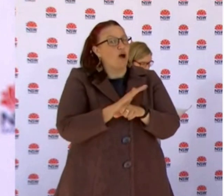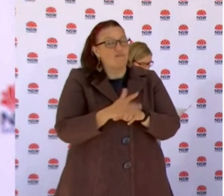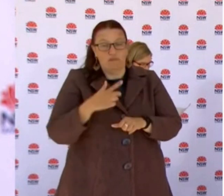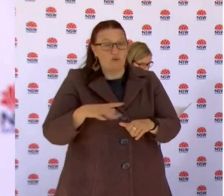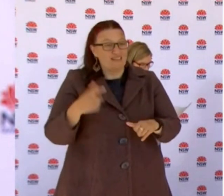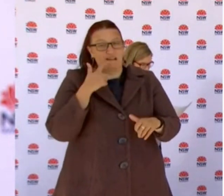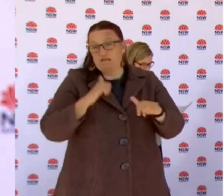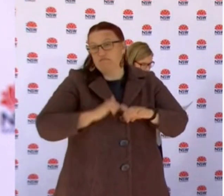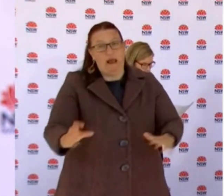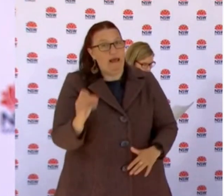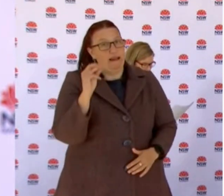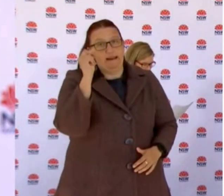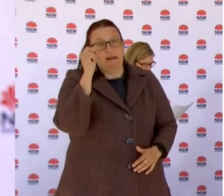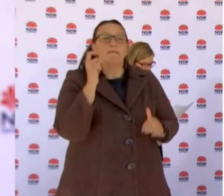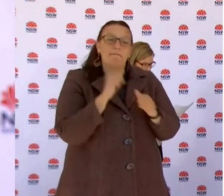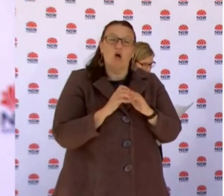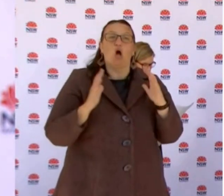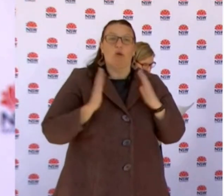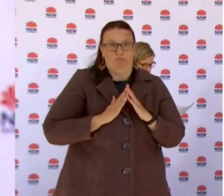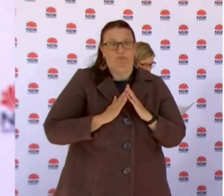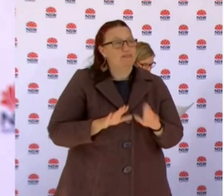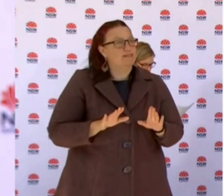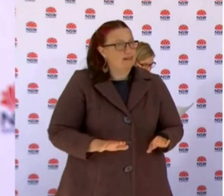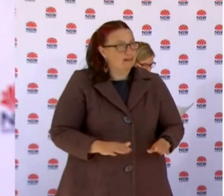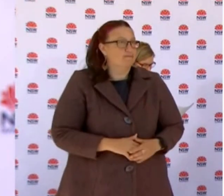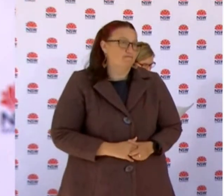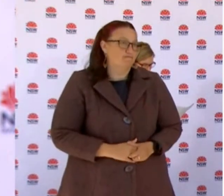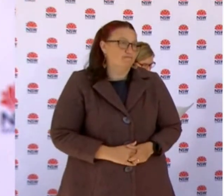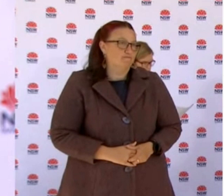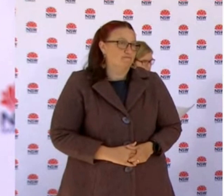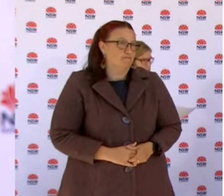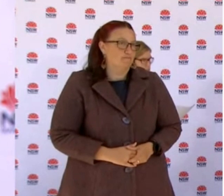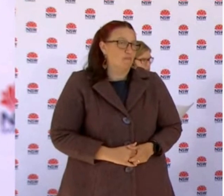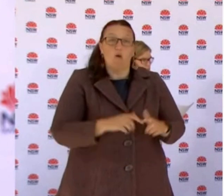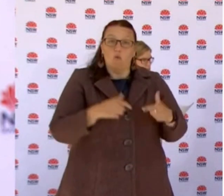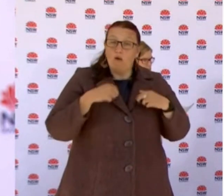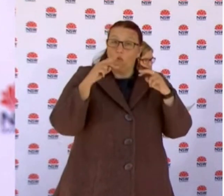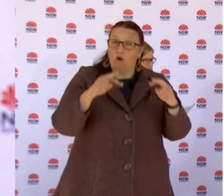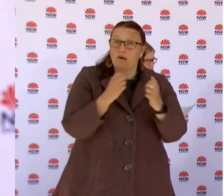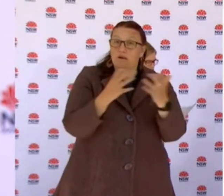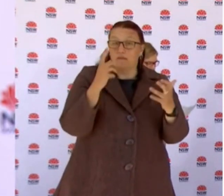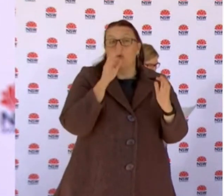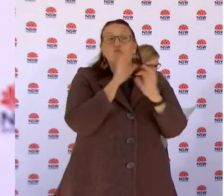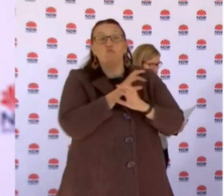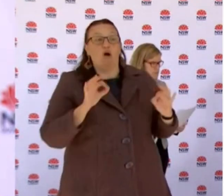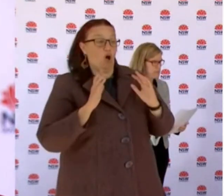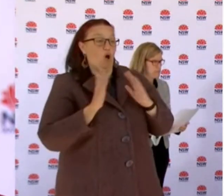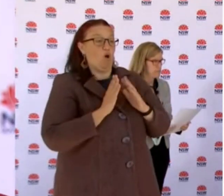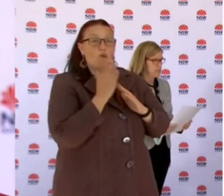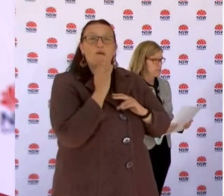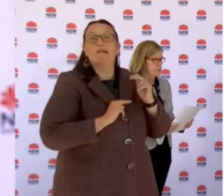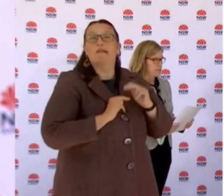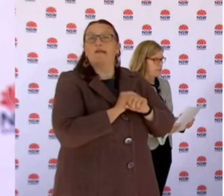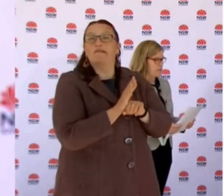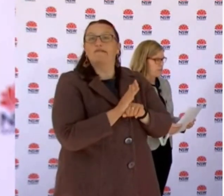what we're really looking at is the number of people who've been still infectious in the community and what impact that will have in the next few days. So I'll ask Dr. Chant now to give her update, and then